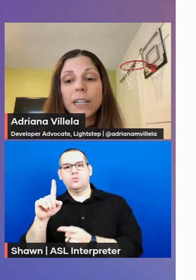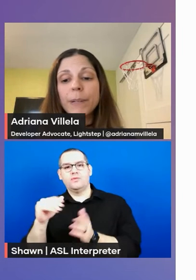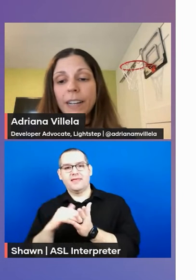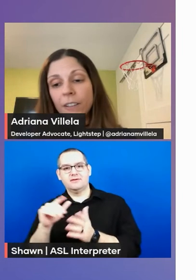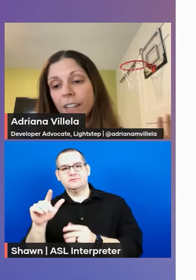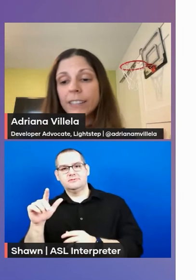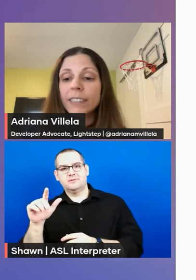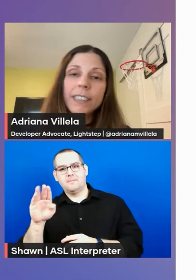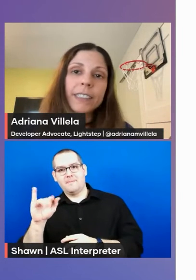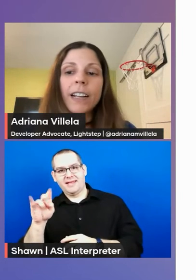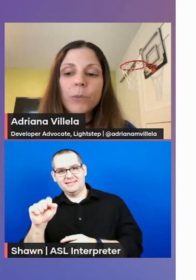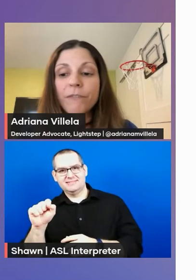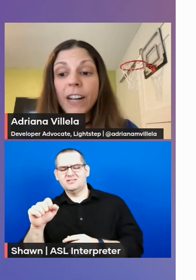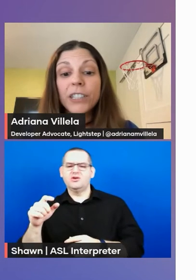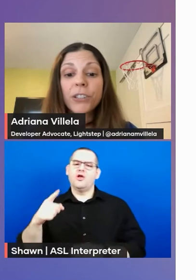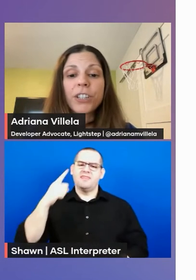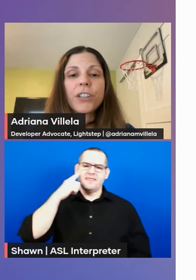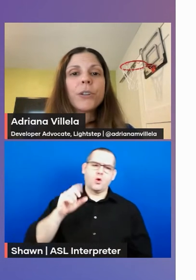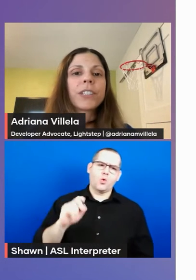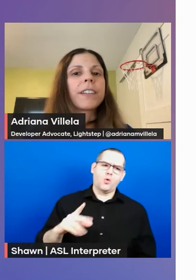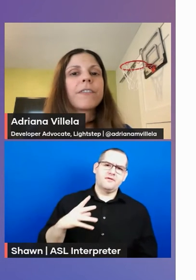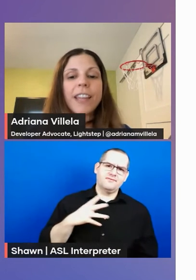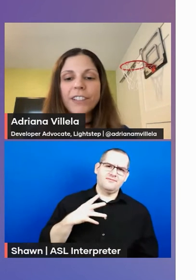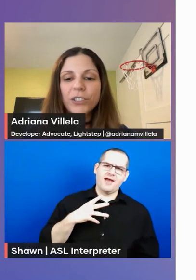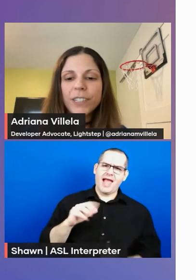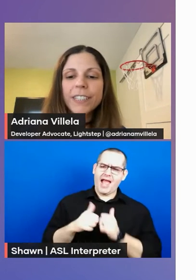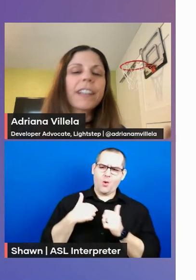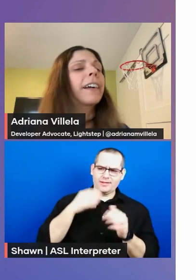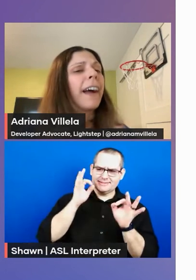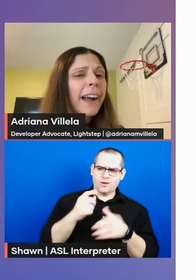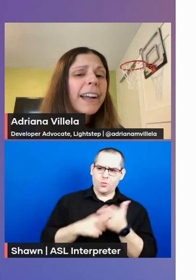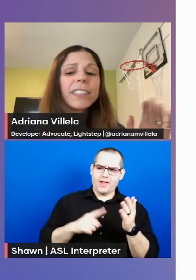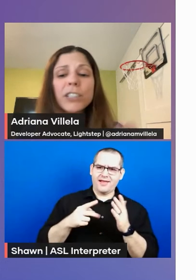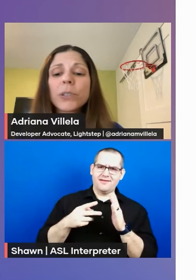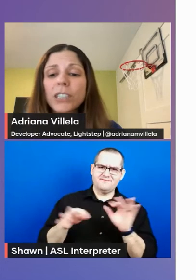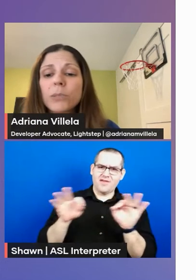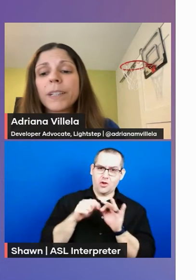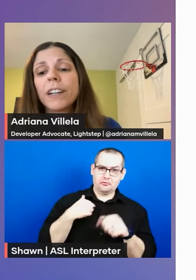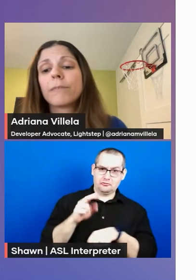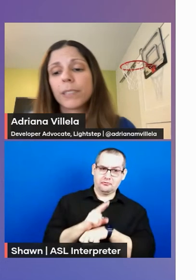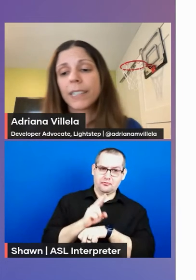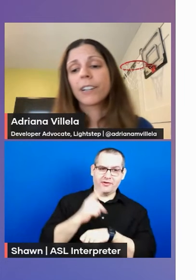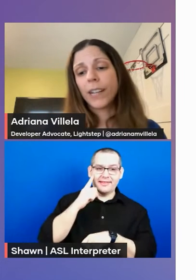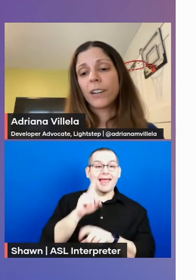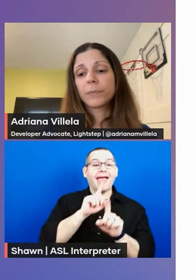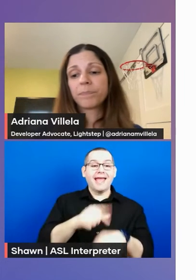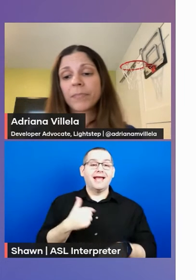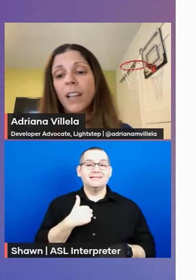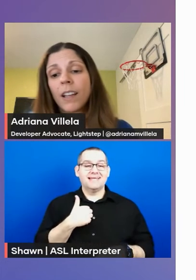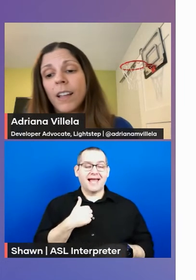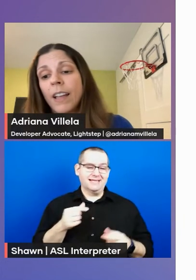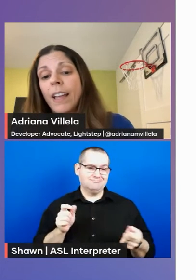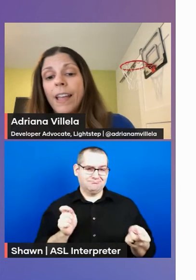well and good, but how the heck did I decide what values to use? And the answer is, I had to do a little bit of playing